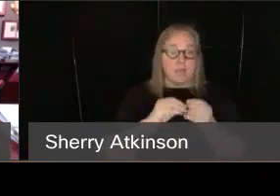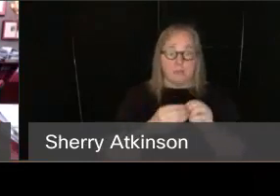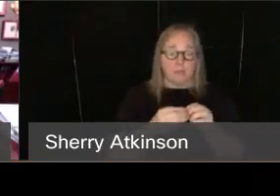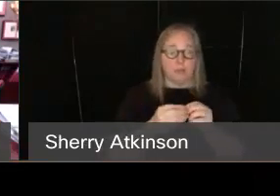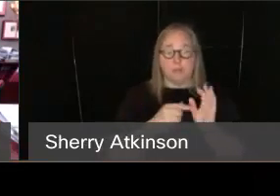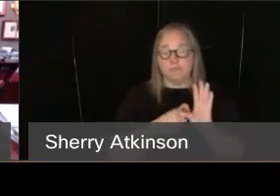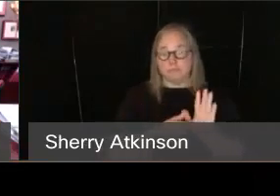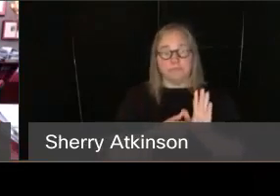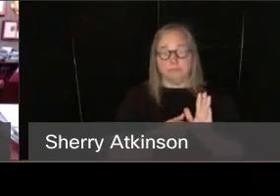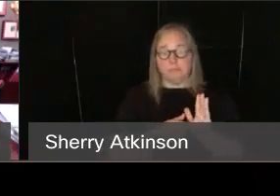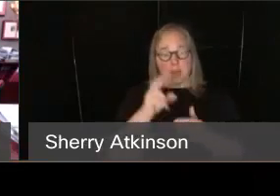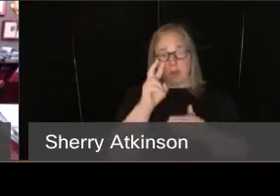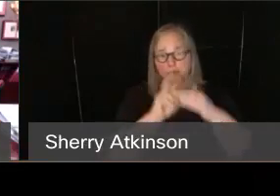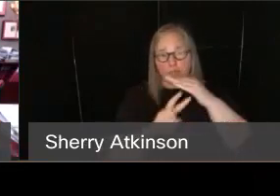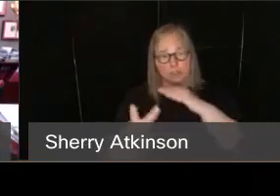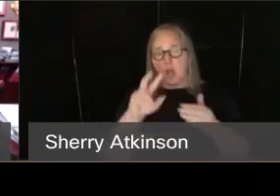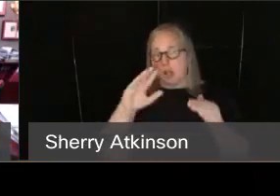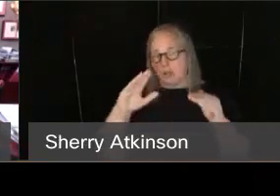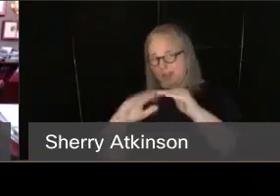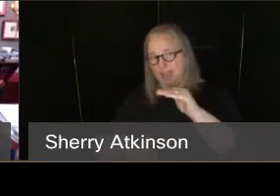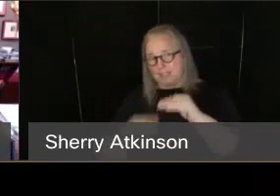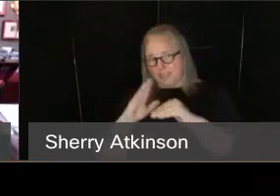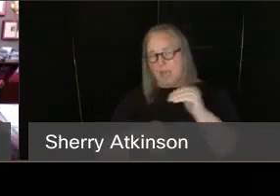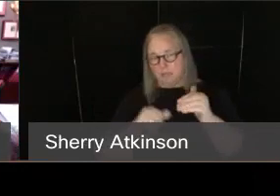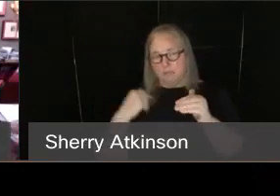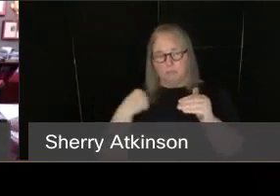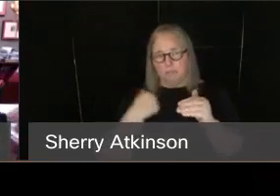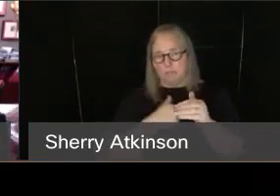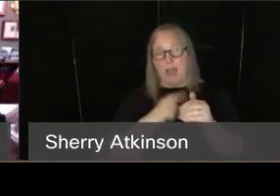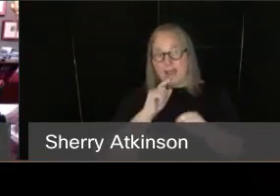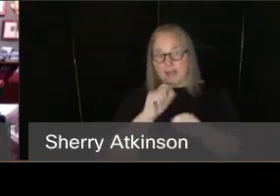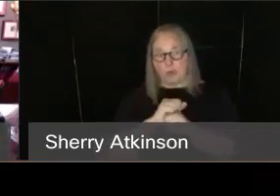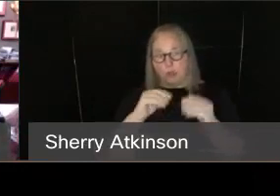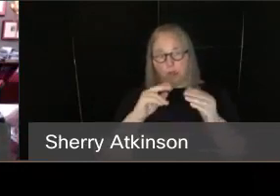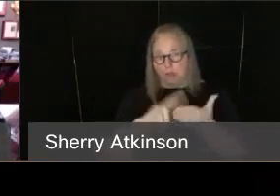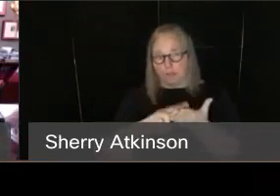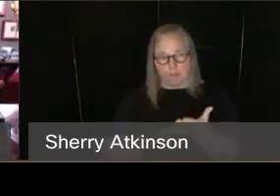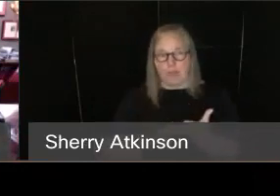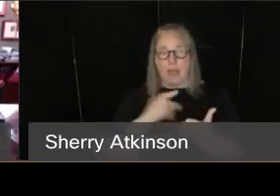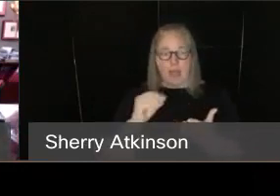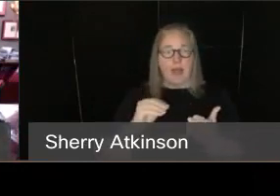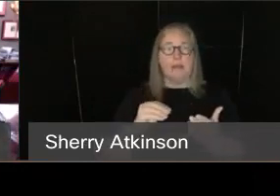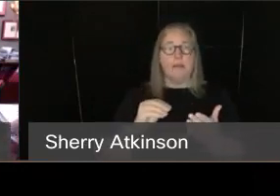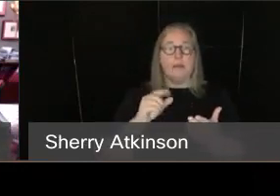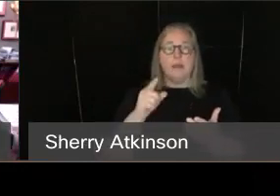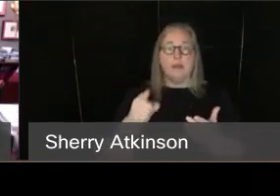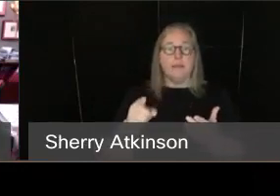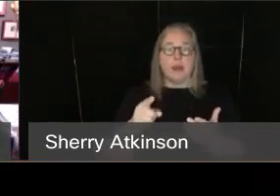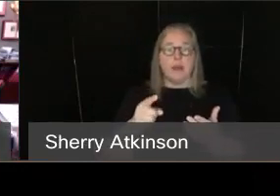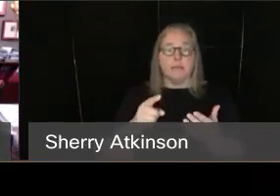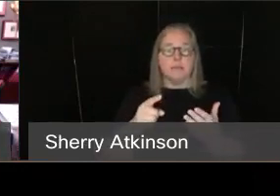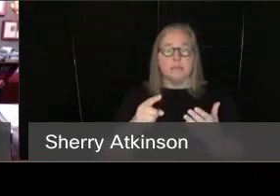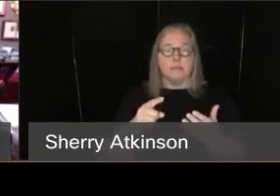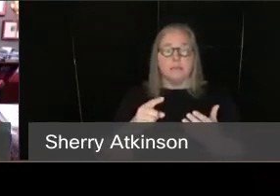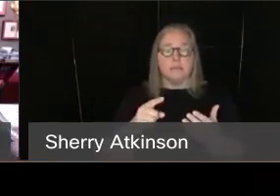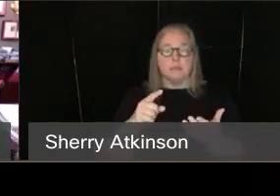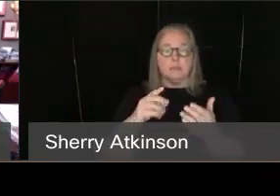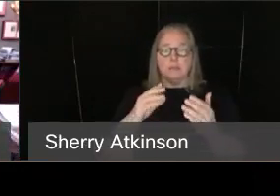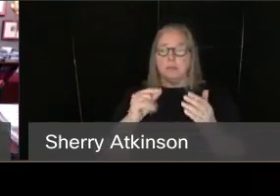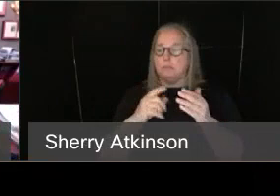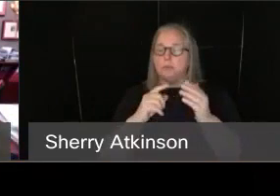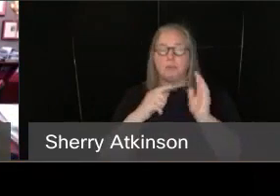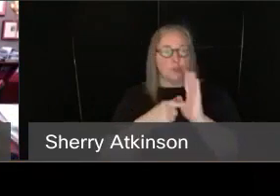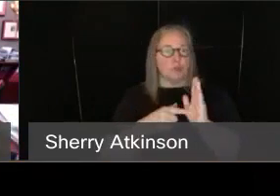actual enrollment, and a negative number reflects a projection higher than actual enrollment. For over 10